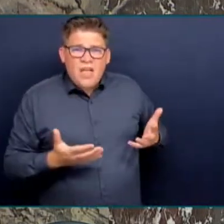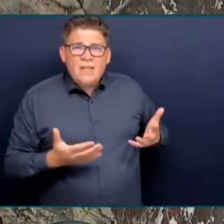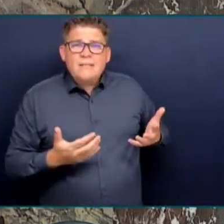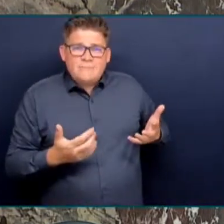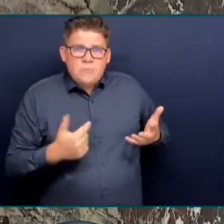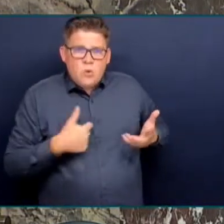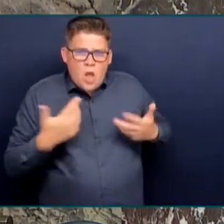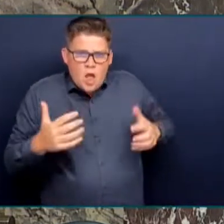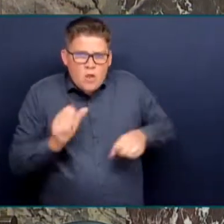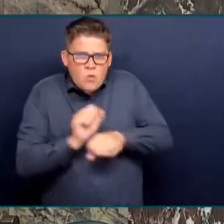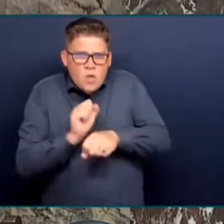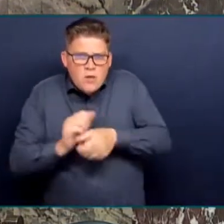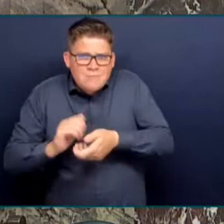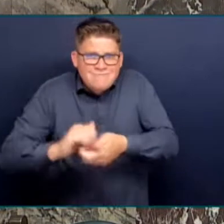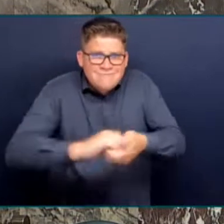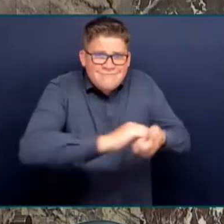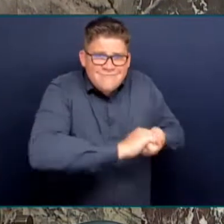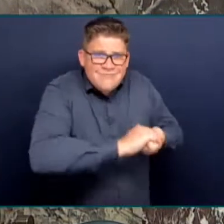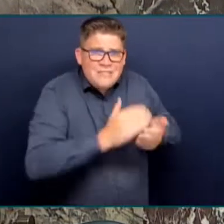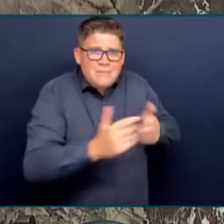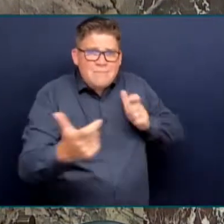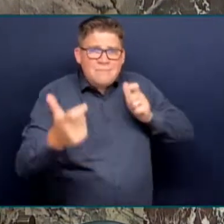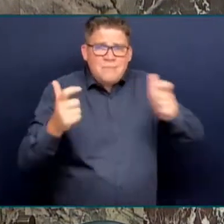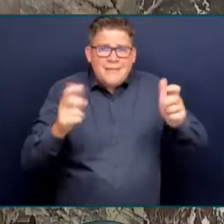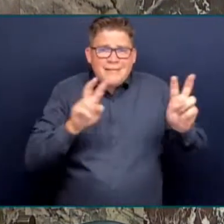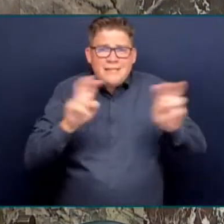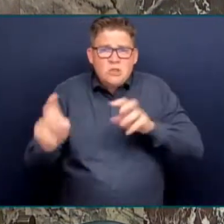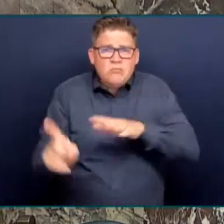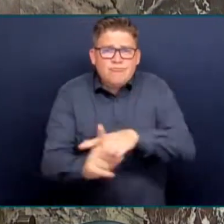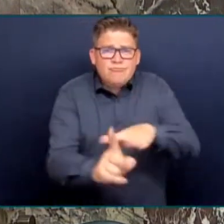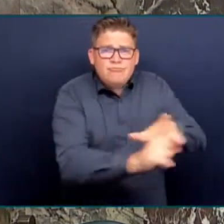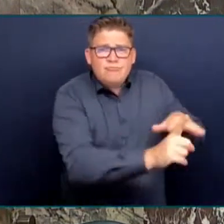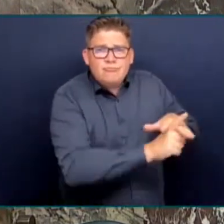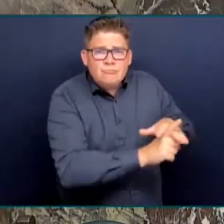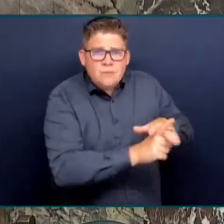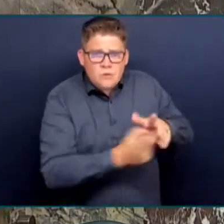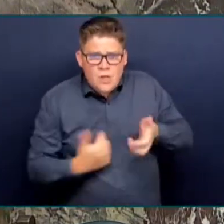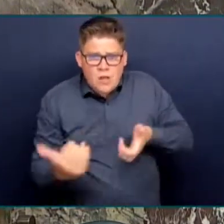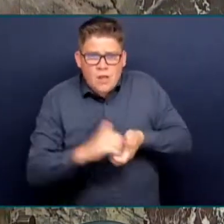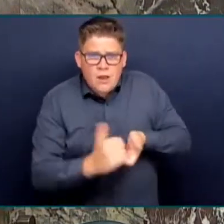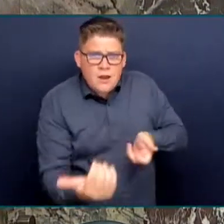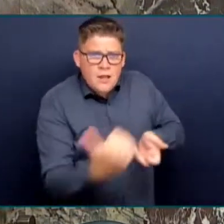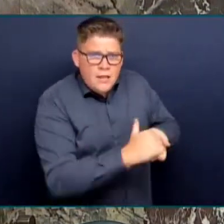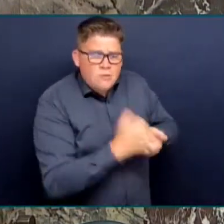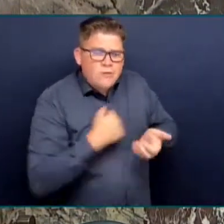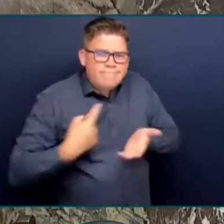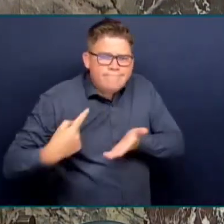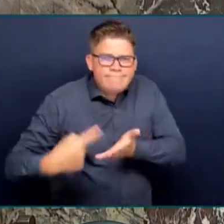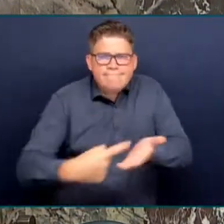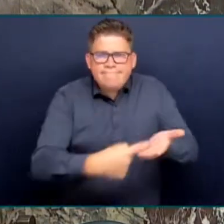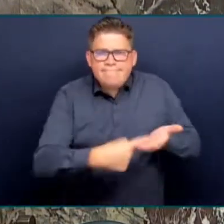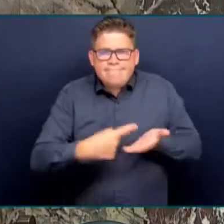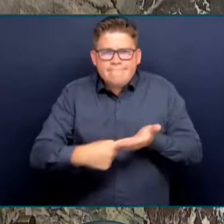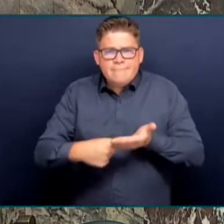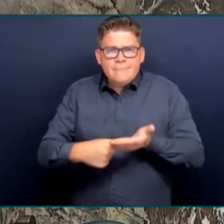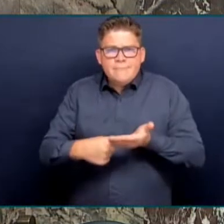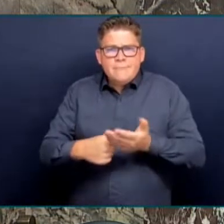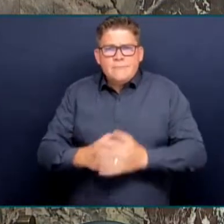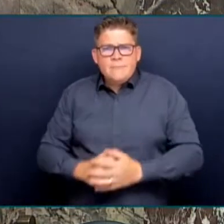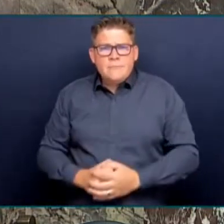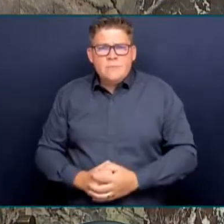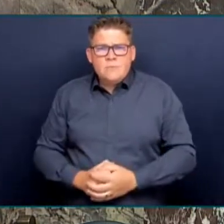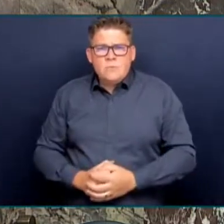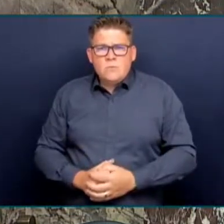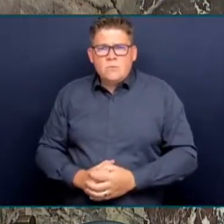House. We're going to be talking, I'm hopeful, about repeat offenders in a few moments as other questions come forward. What did we do to start that